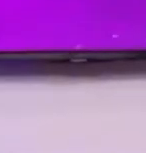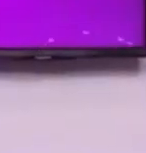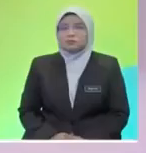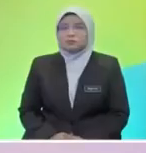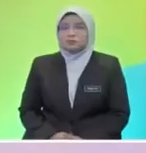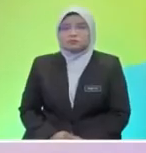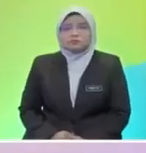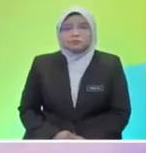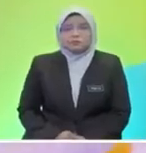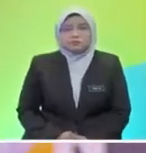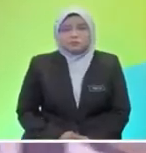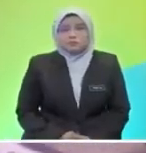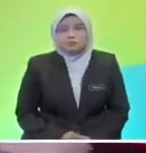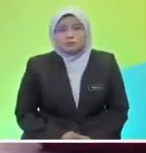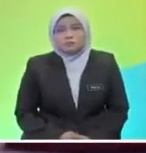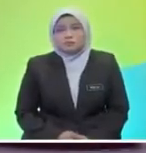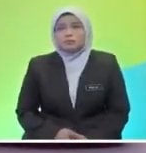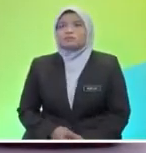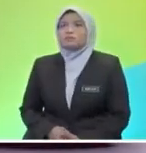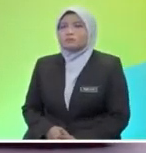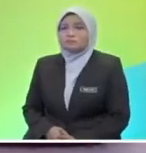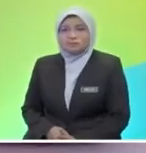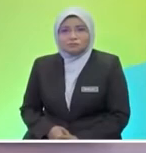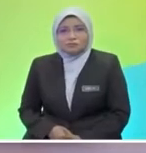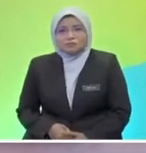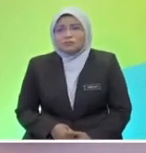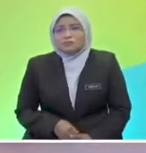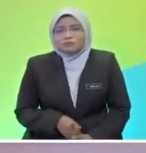Oh, something smells so yummy.